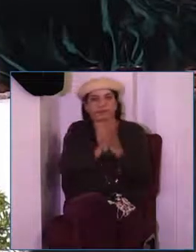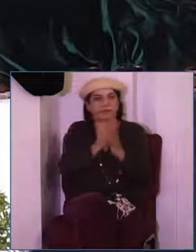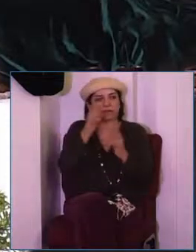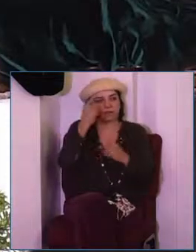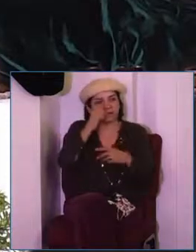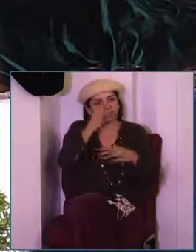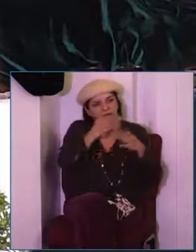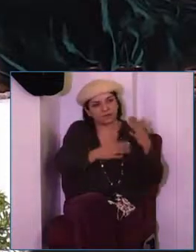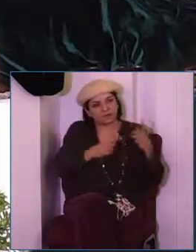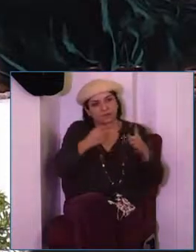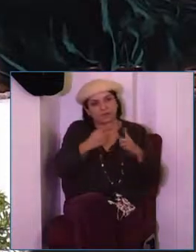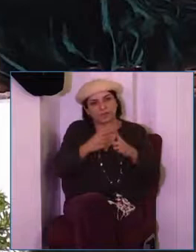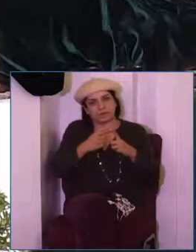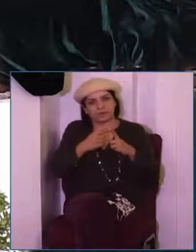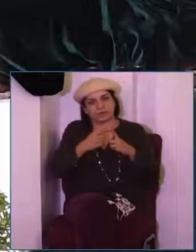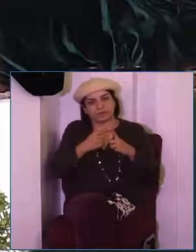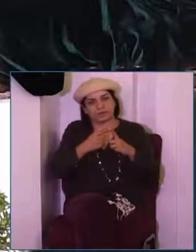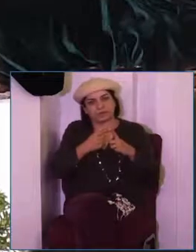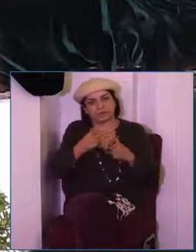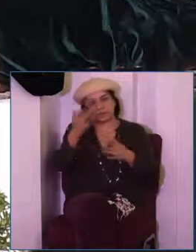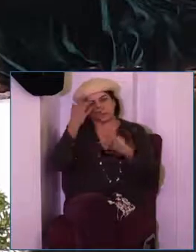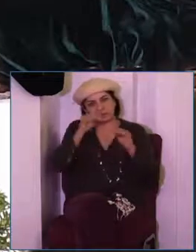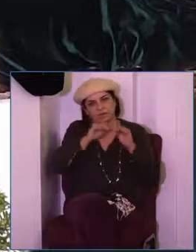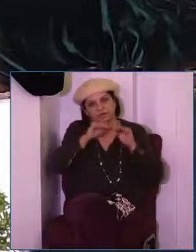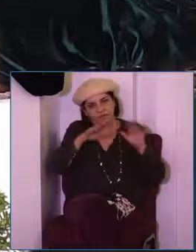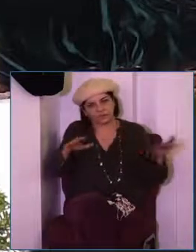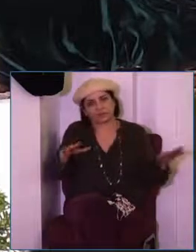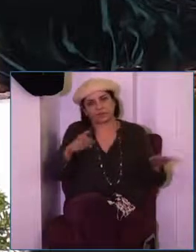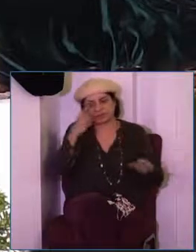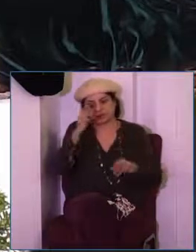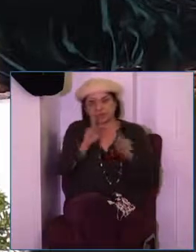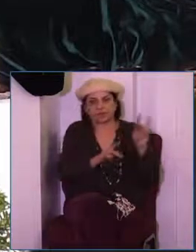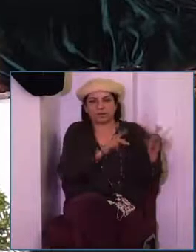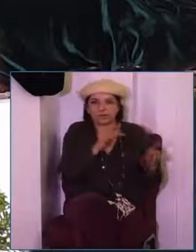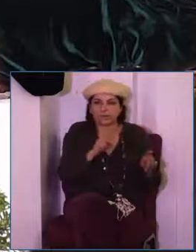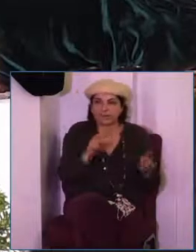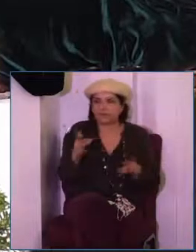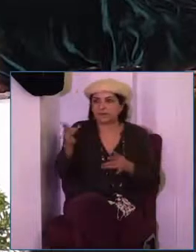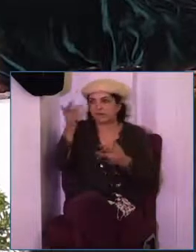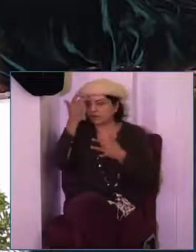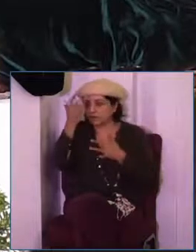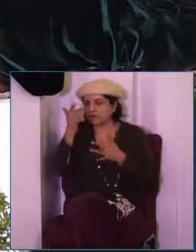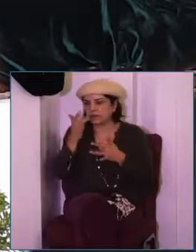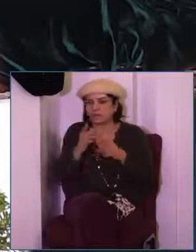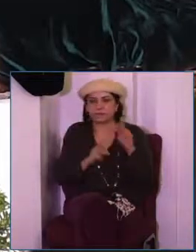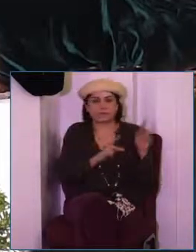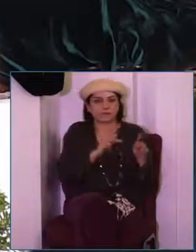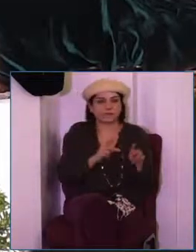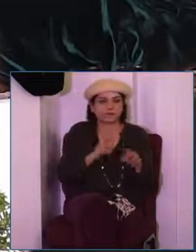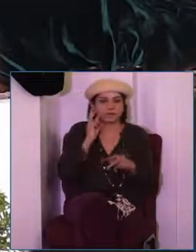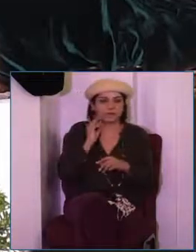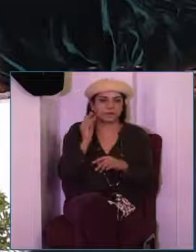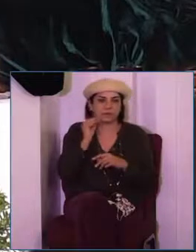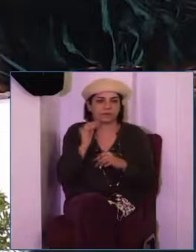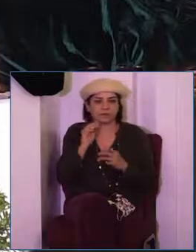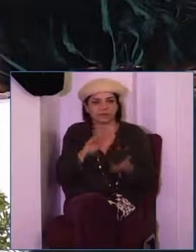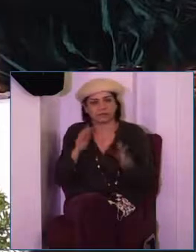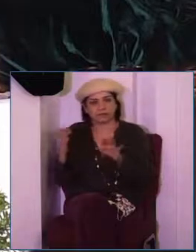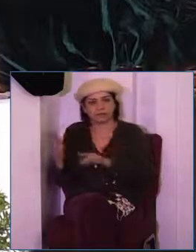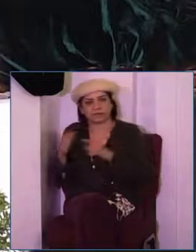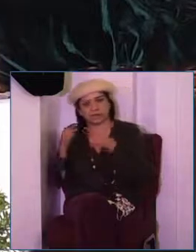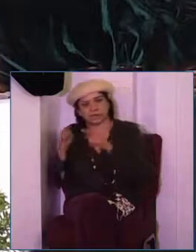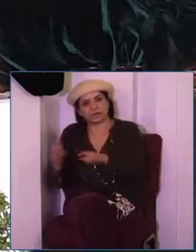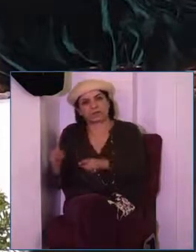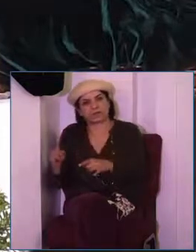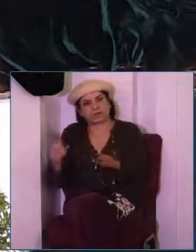pandemic, for those who are ill, for those who have experienced loss during these challenging